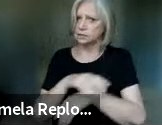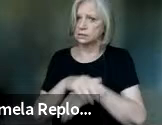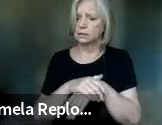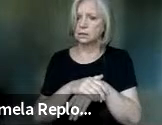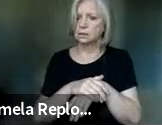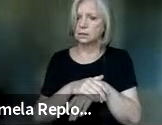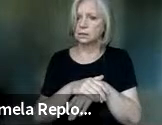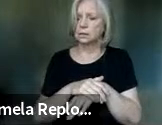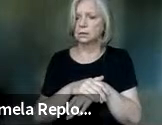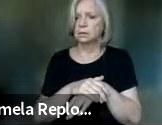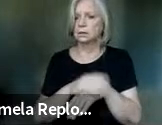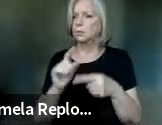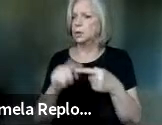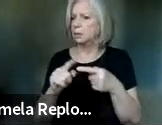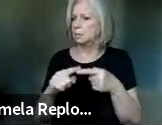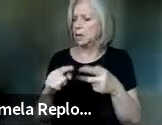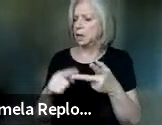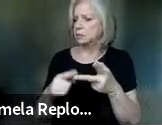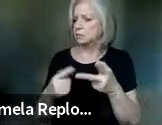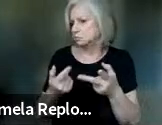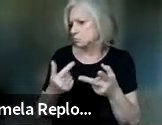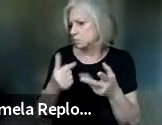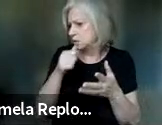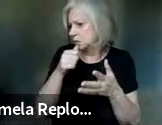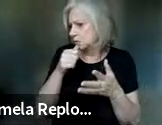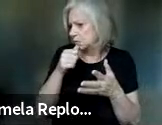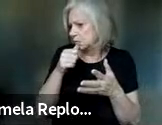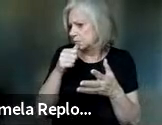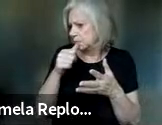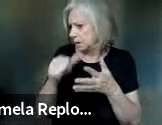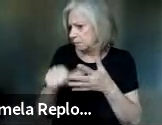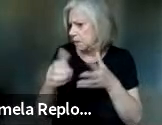mail carriers with unknown vaccination status?